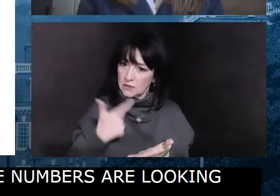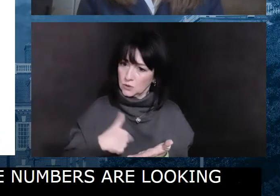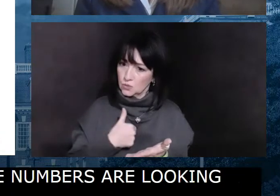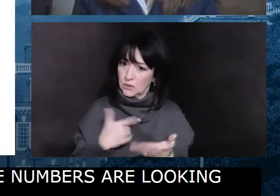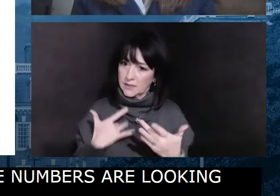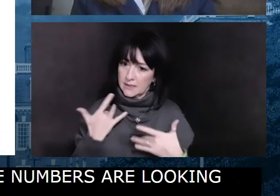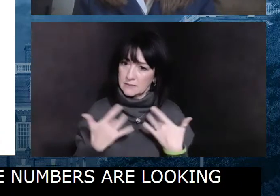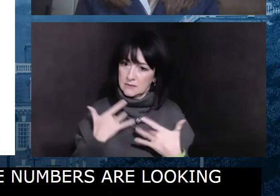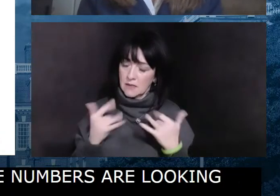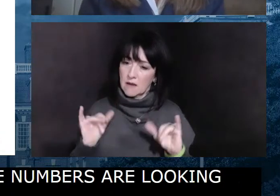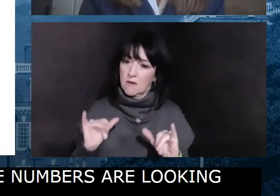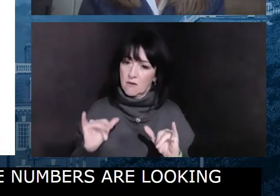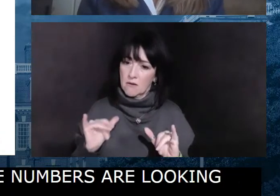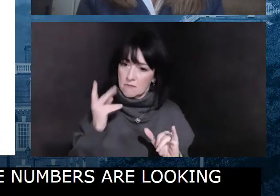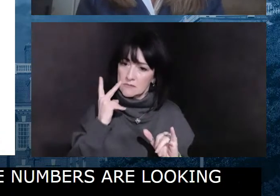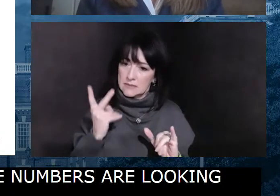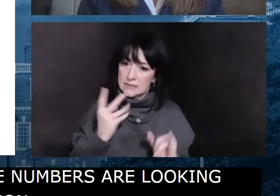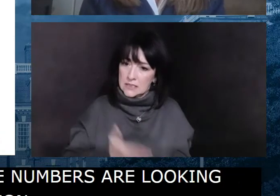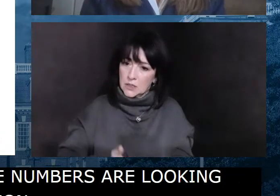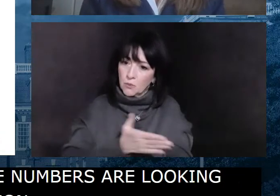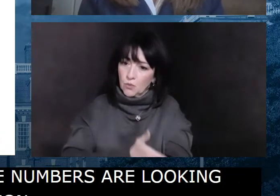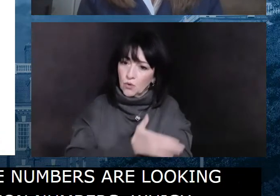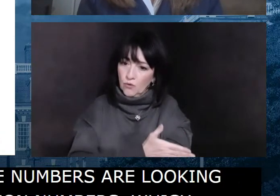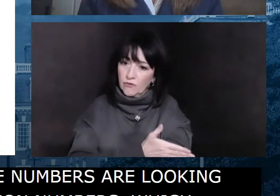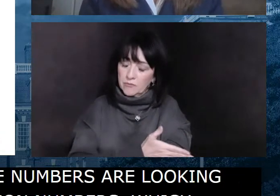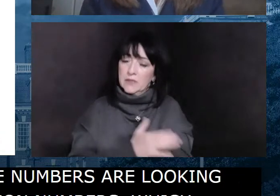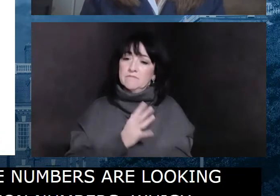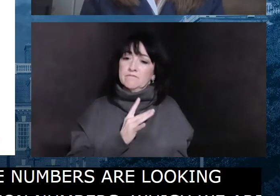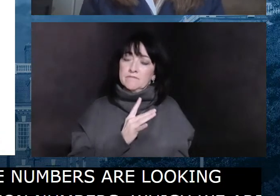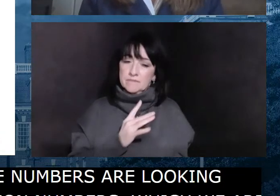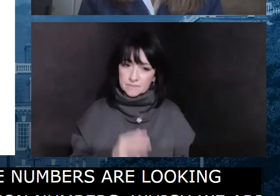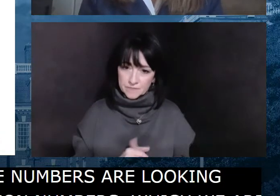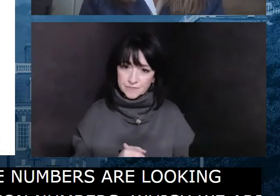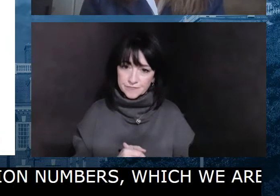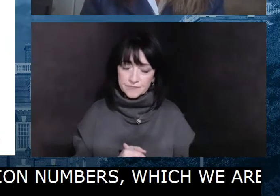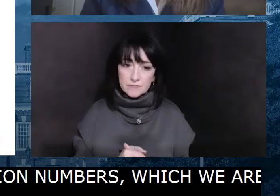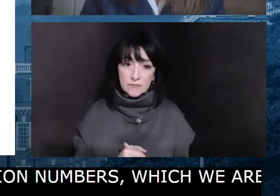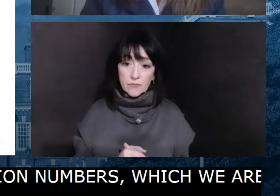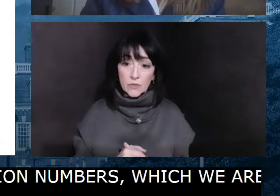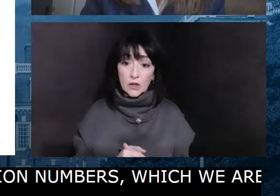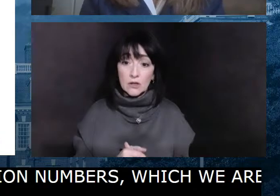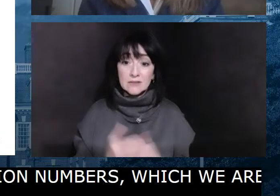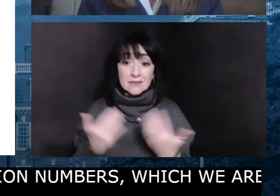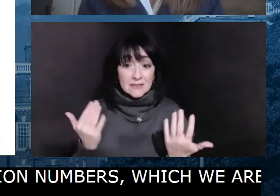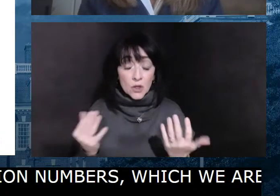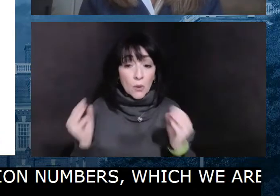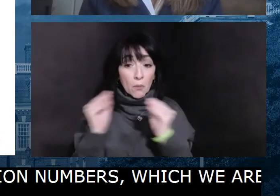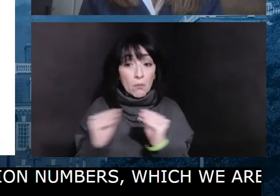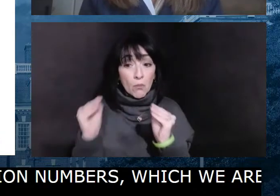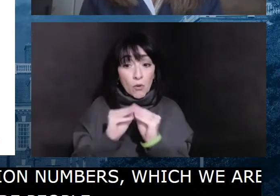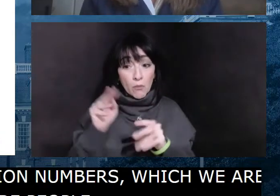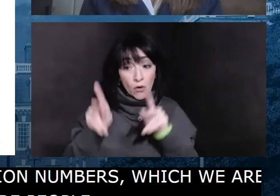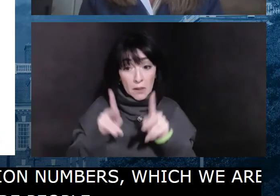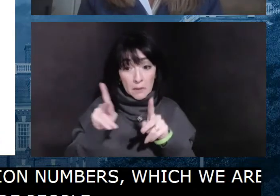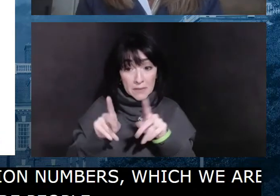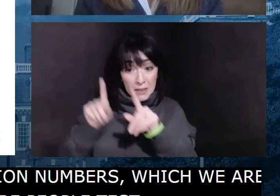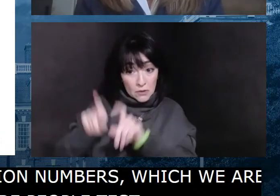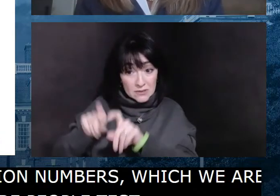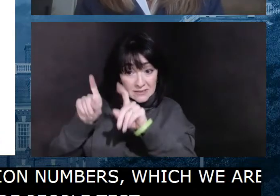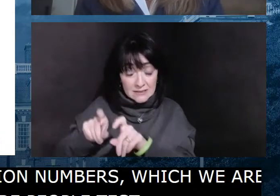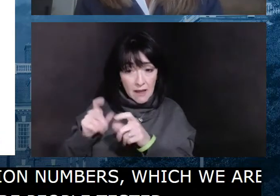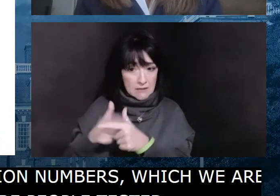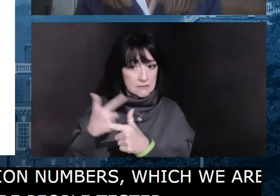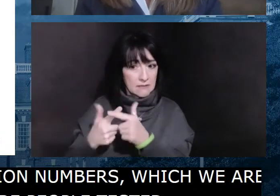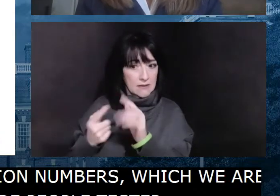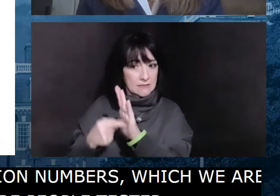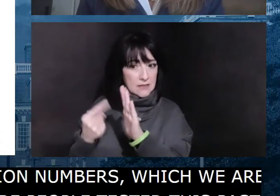more people tested this past week, and as we know, when you do more testing, sometimes you catch more cases, which is a good thing, right? But